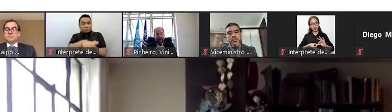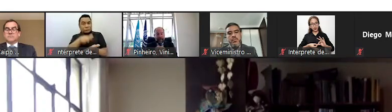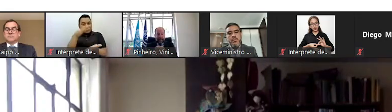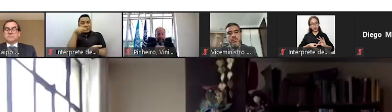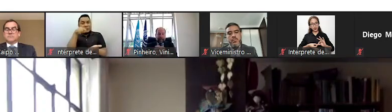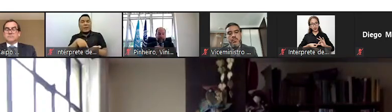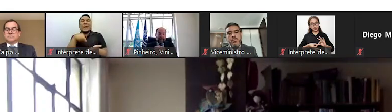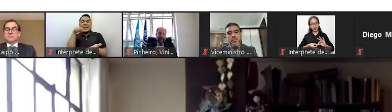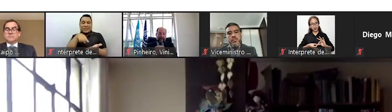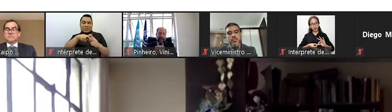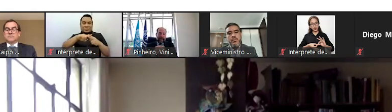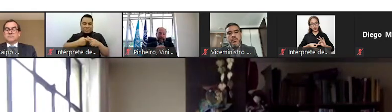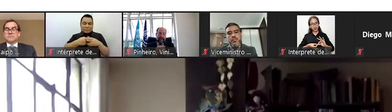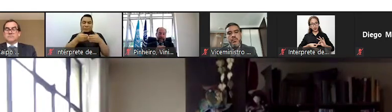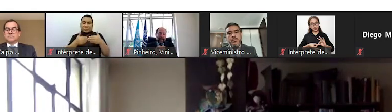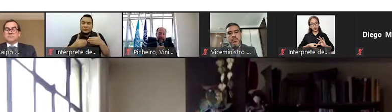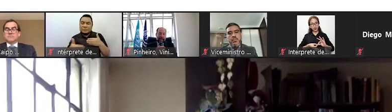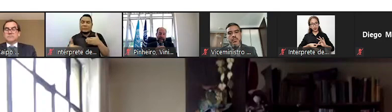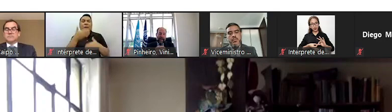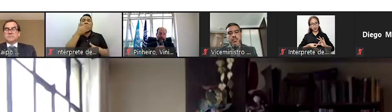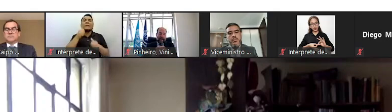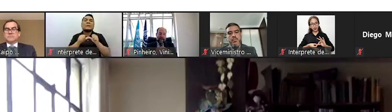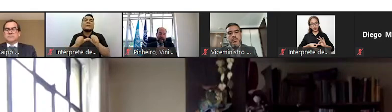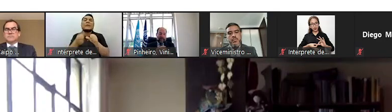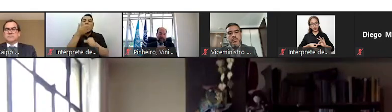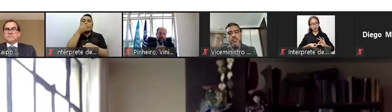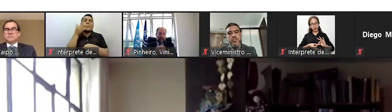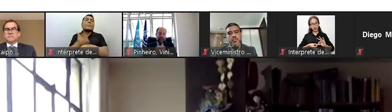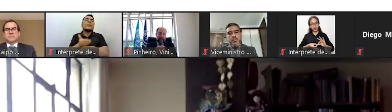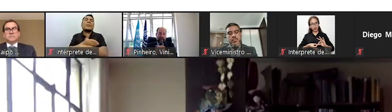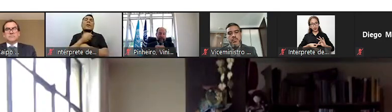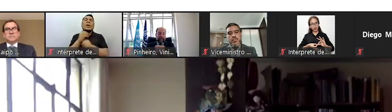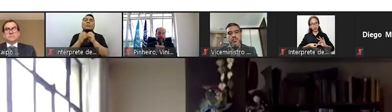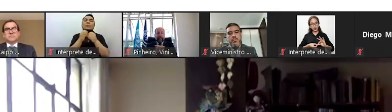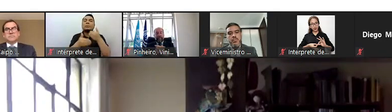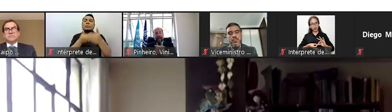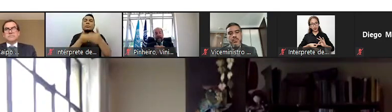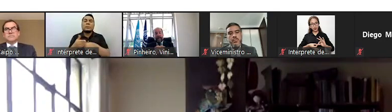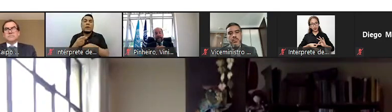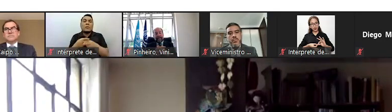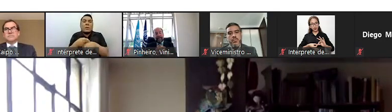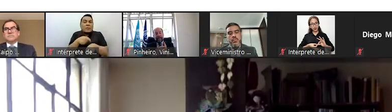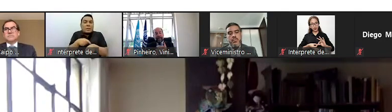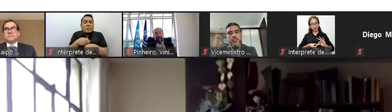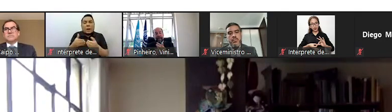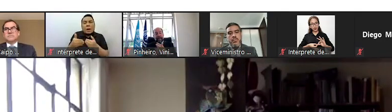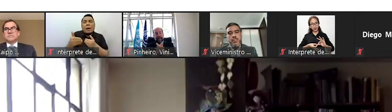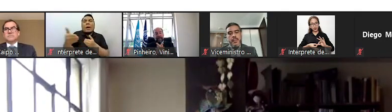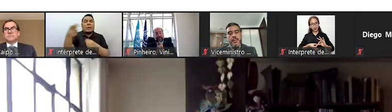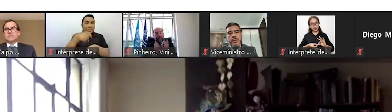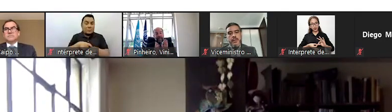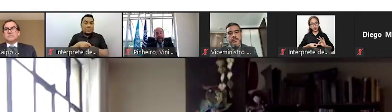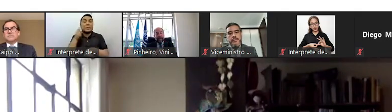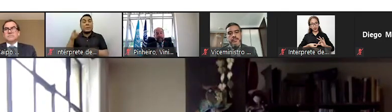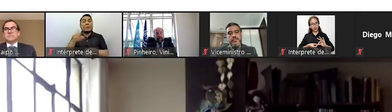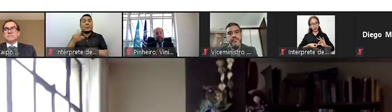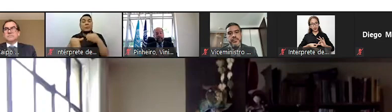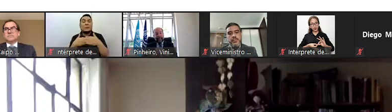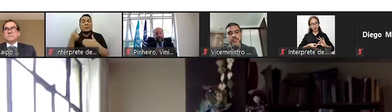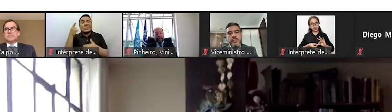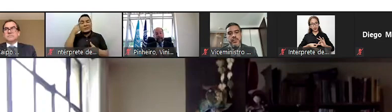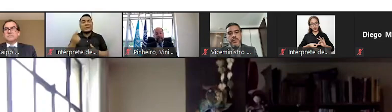plan needs to be taken as a starting point in order to keep improving the processes in the short and the medium